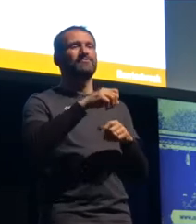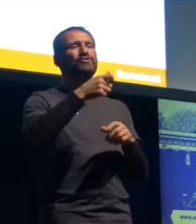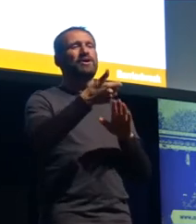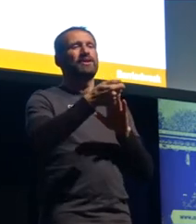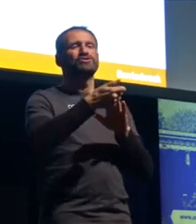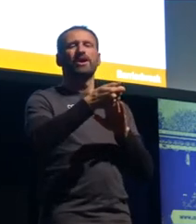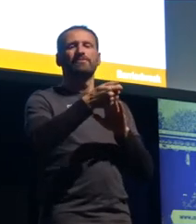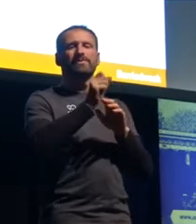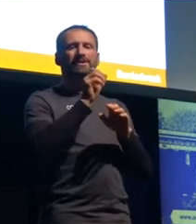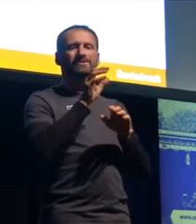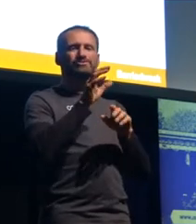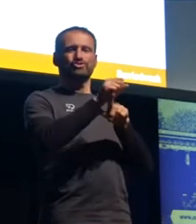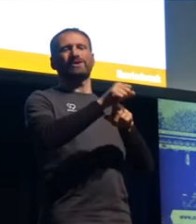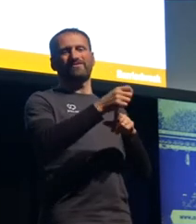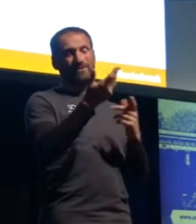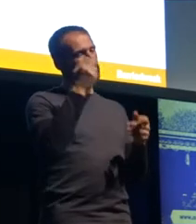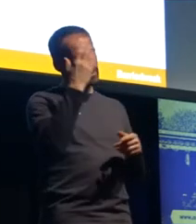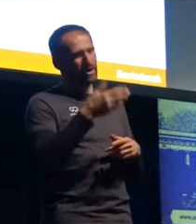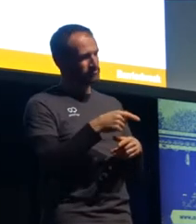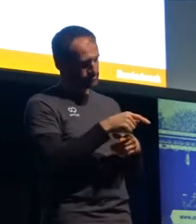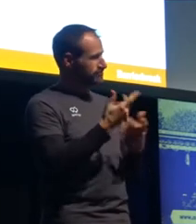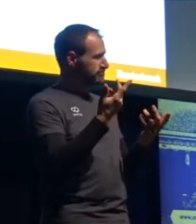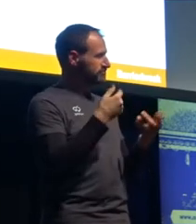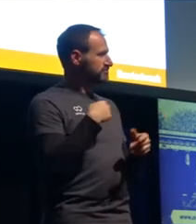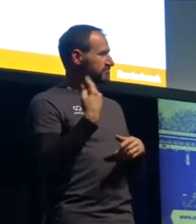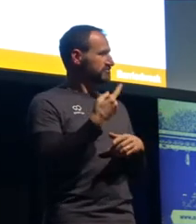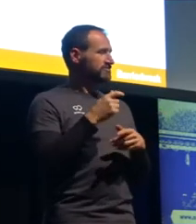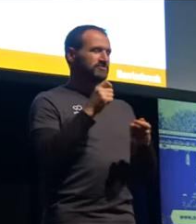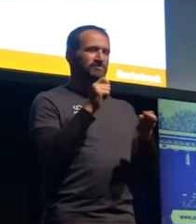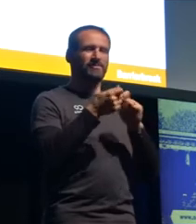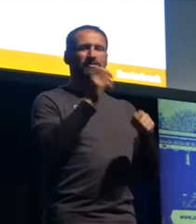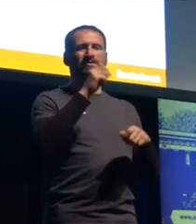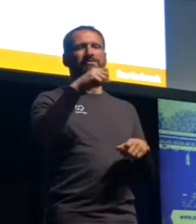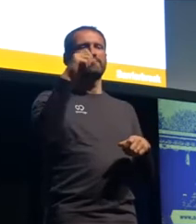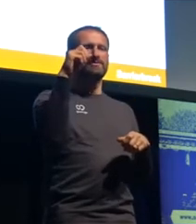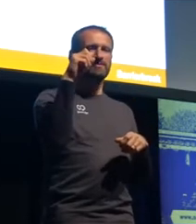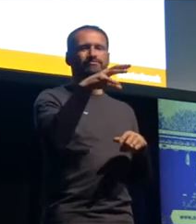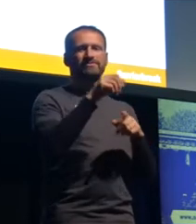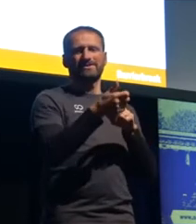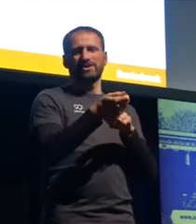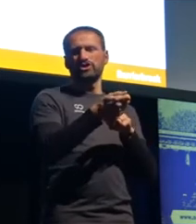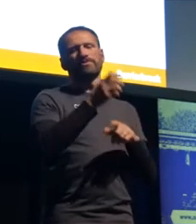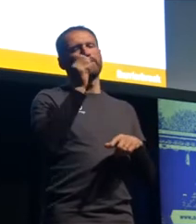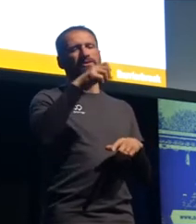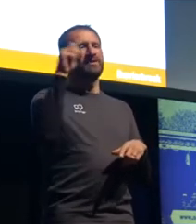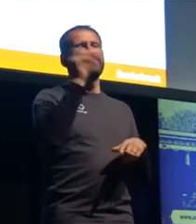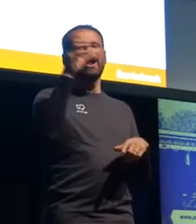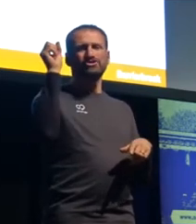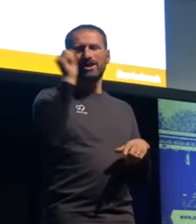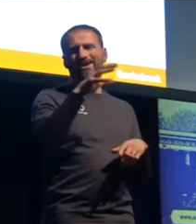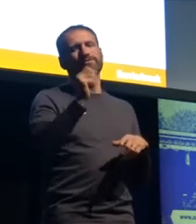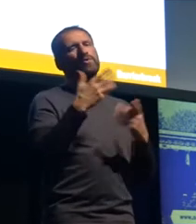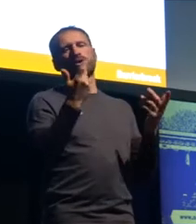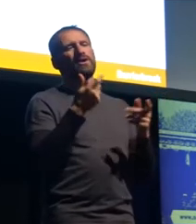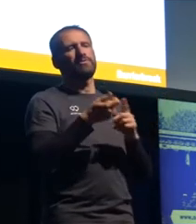course, the Image Capture API also gives you access to the actual torch, so you can do a flash effect or you can do some other kind of effect. In